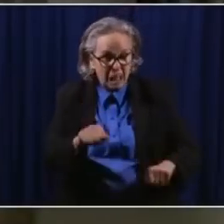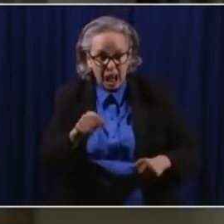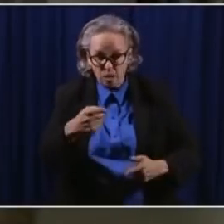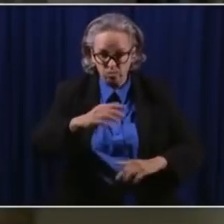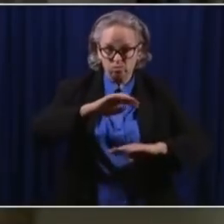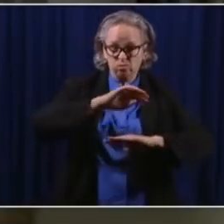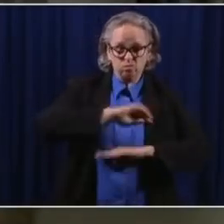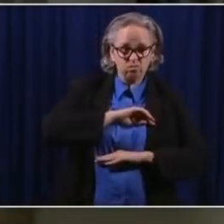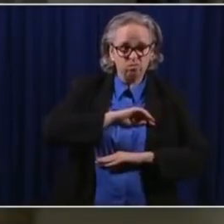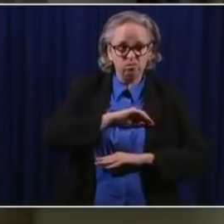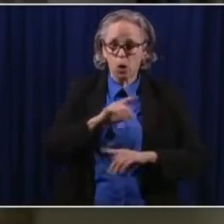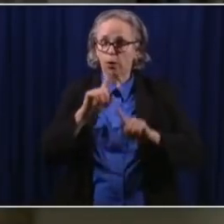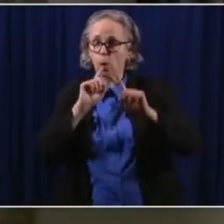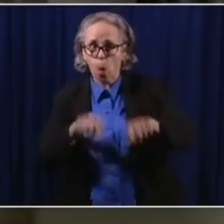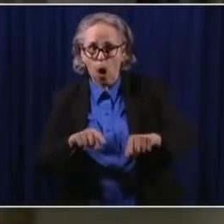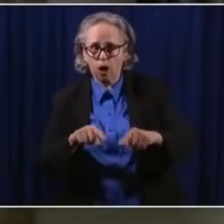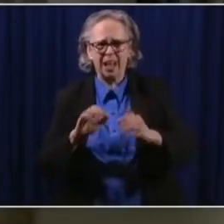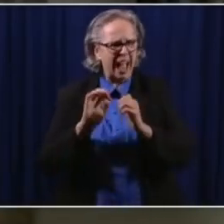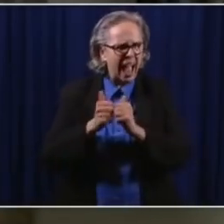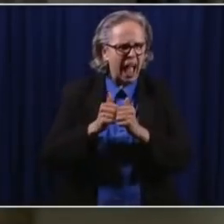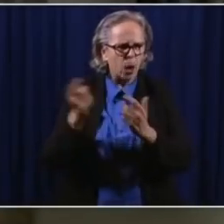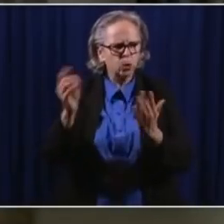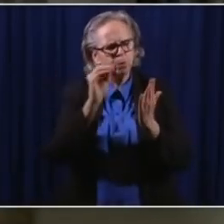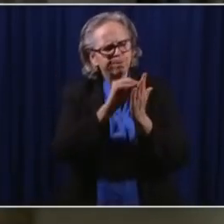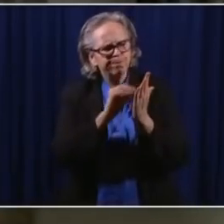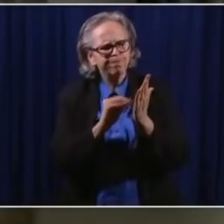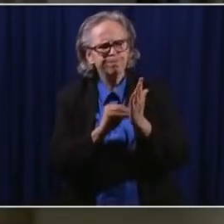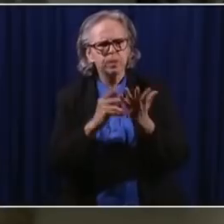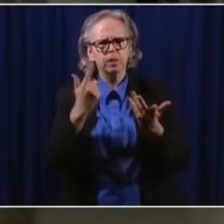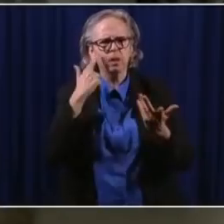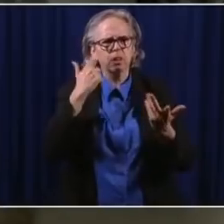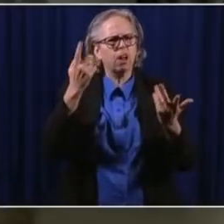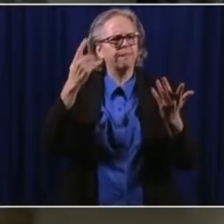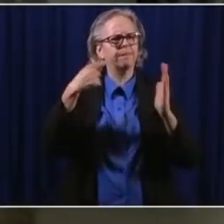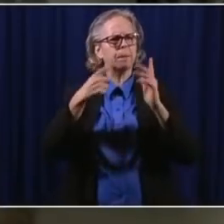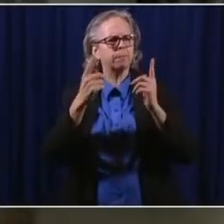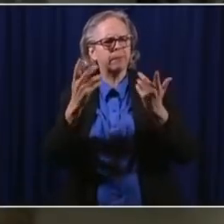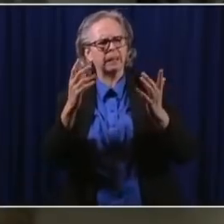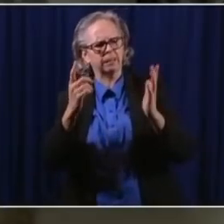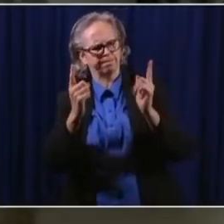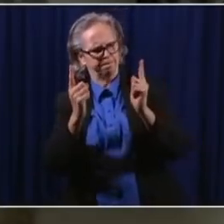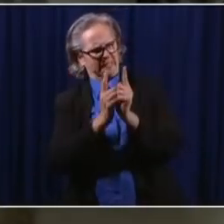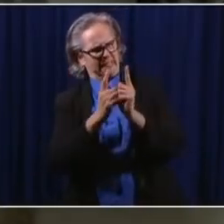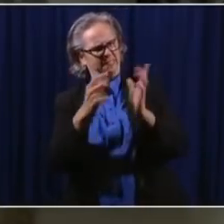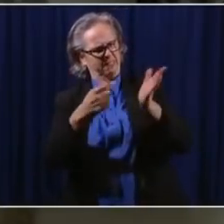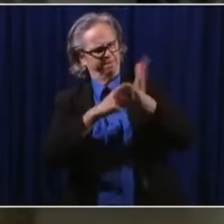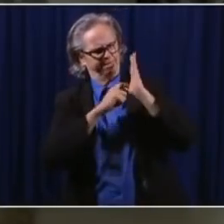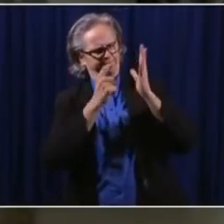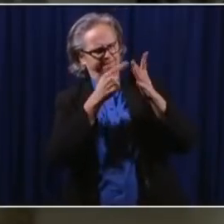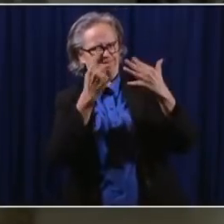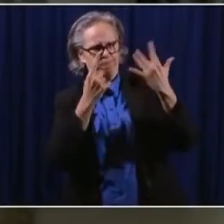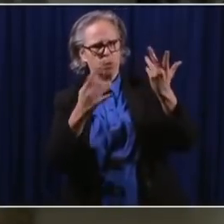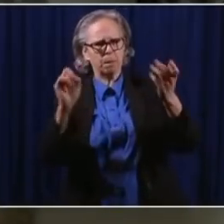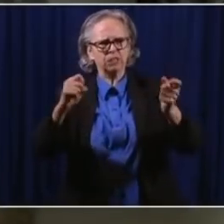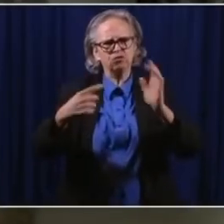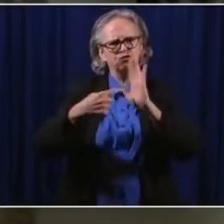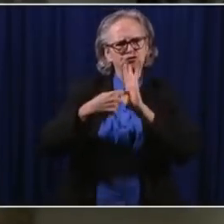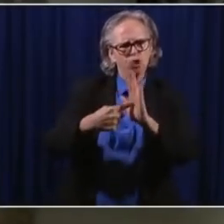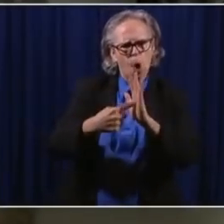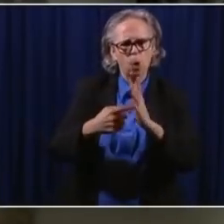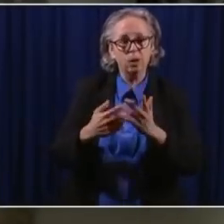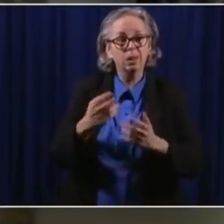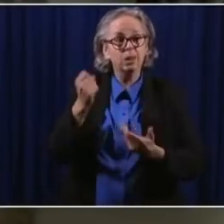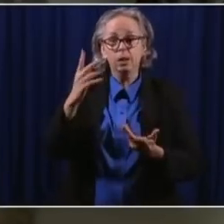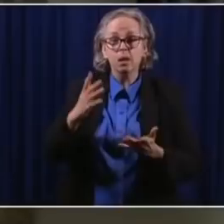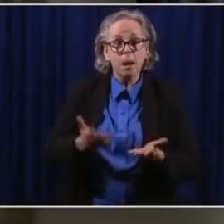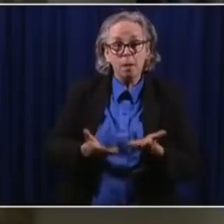In particular, it is essential that the variance plan demonstrate that its proposed increased spectator limit will still enable at least